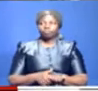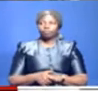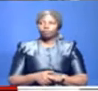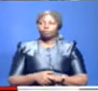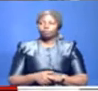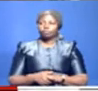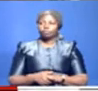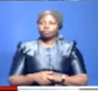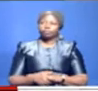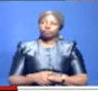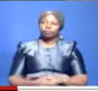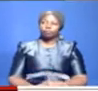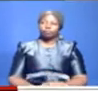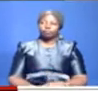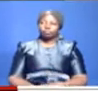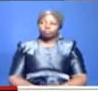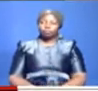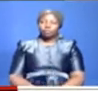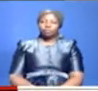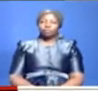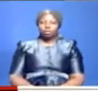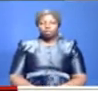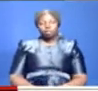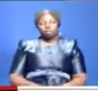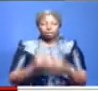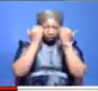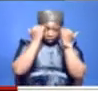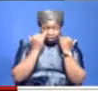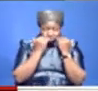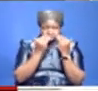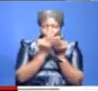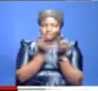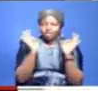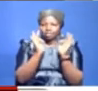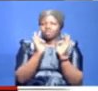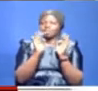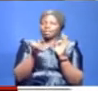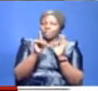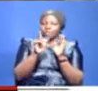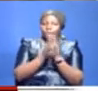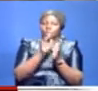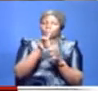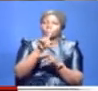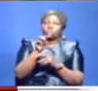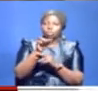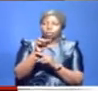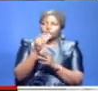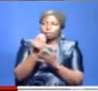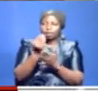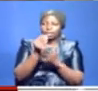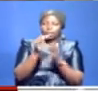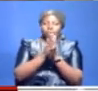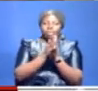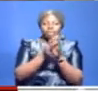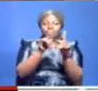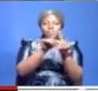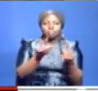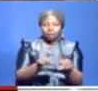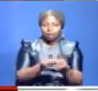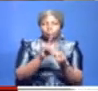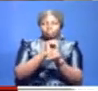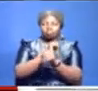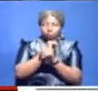person relates to. The court released Ahmed on a bond of 2 million shillings with similar surety or an